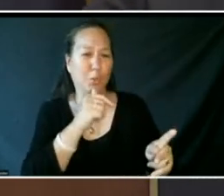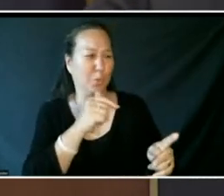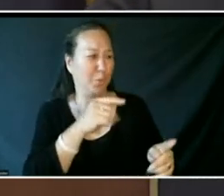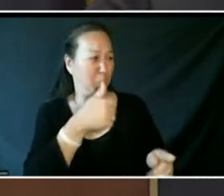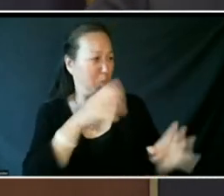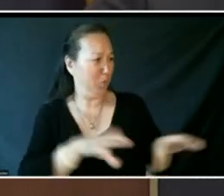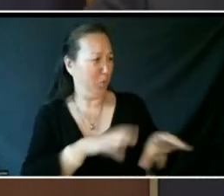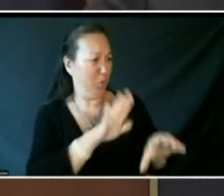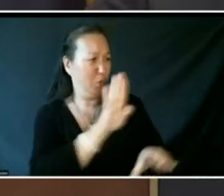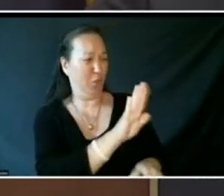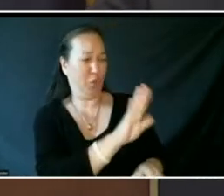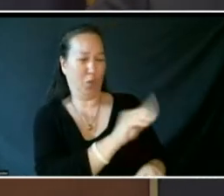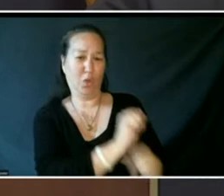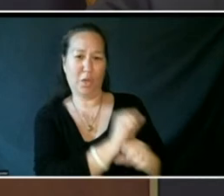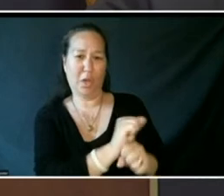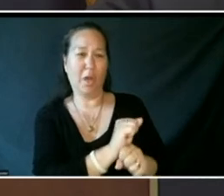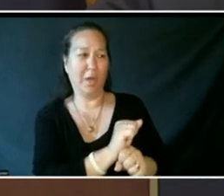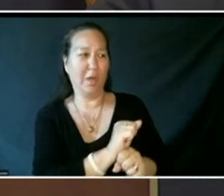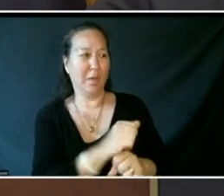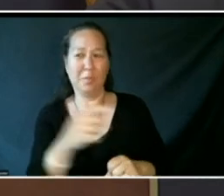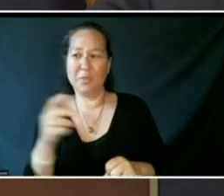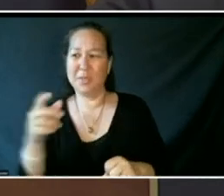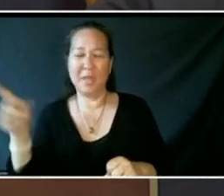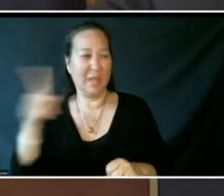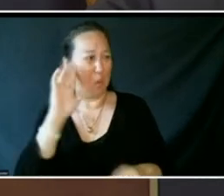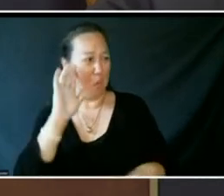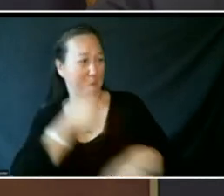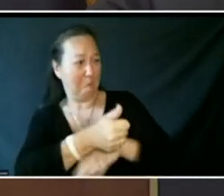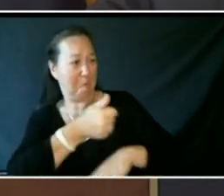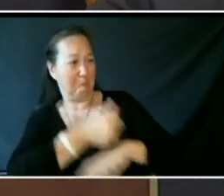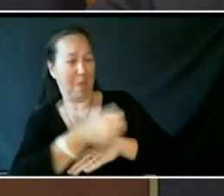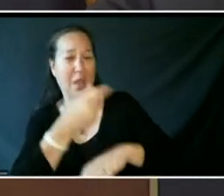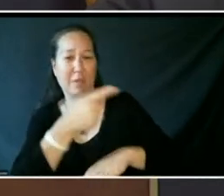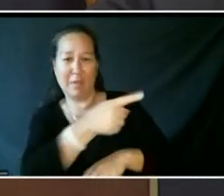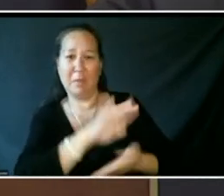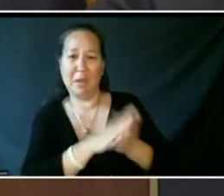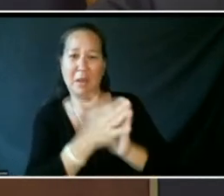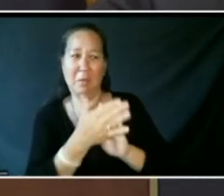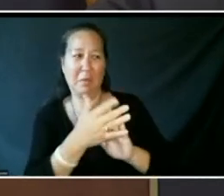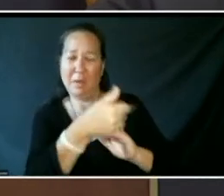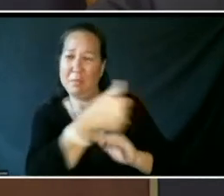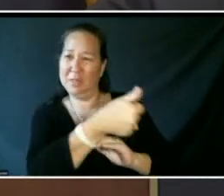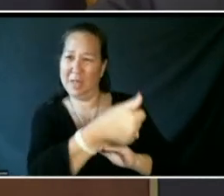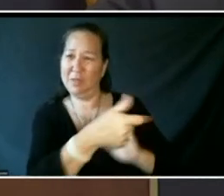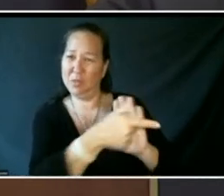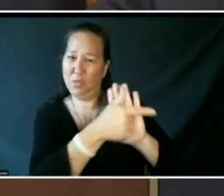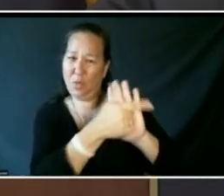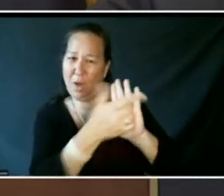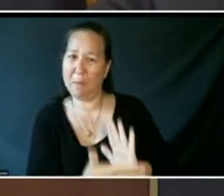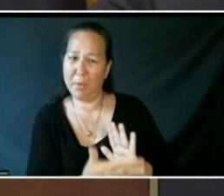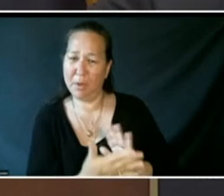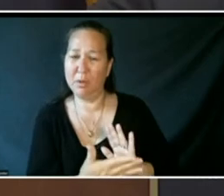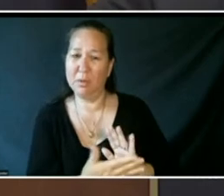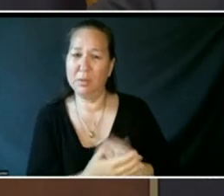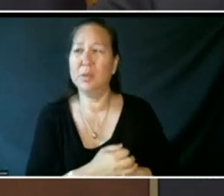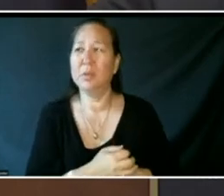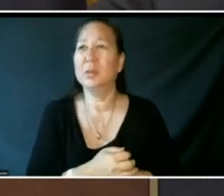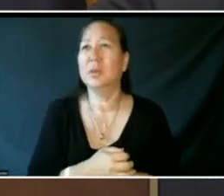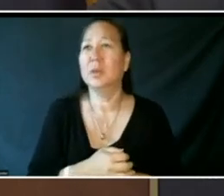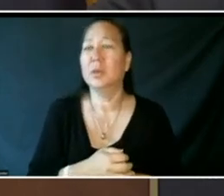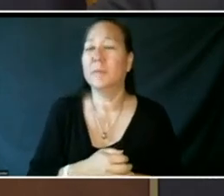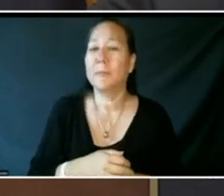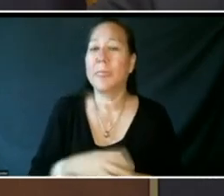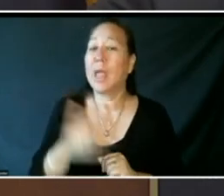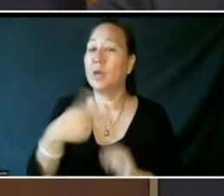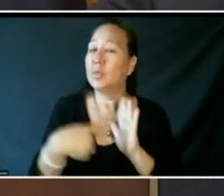criminals and had their lives turned upside down. As we will show, the president's supporters heard the